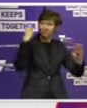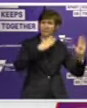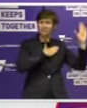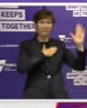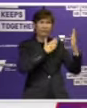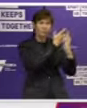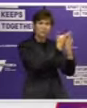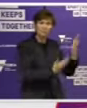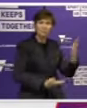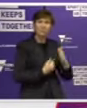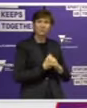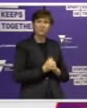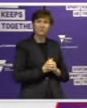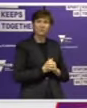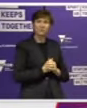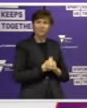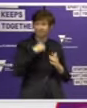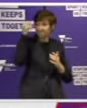providers